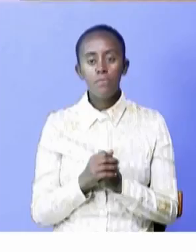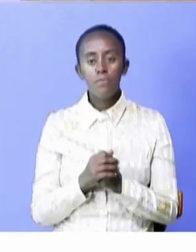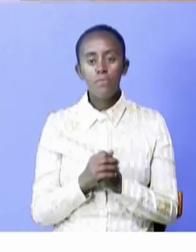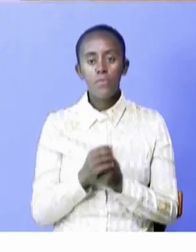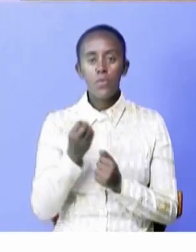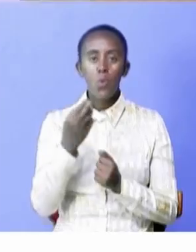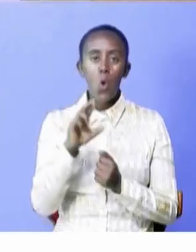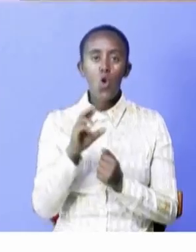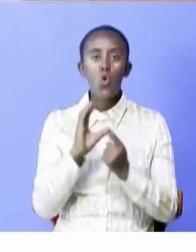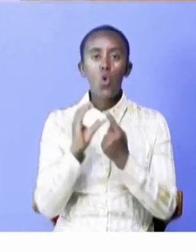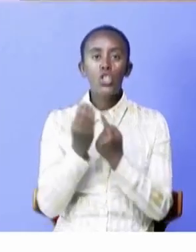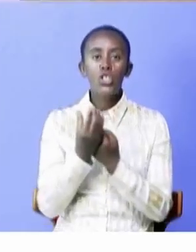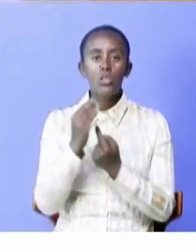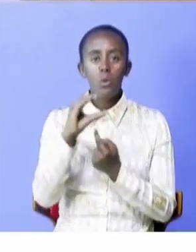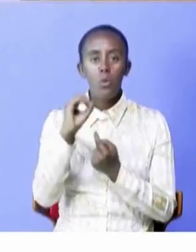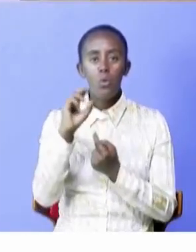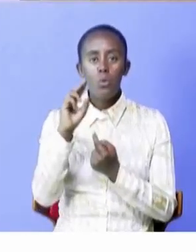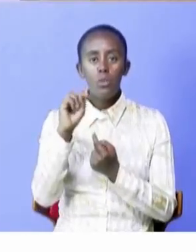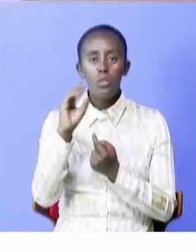or conditions.